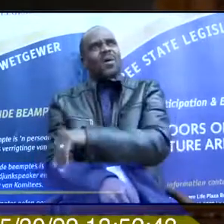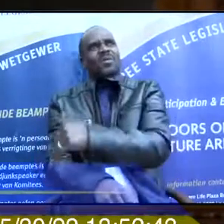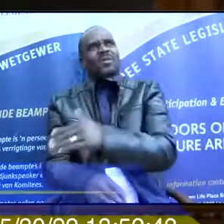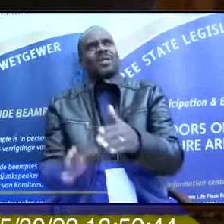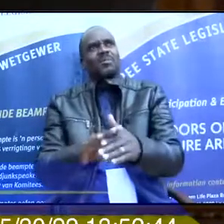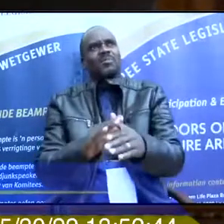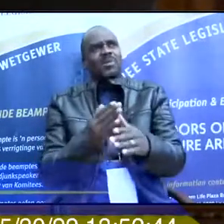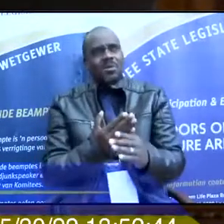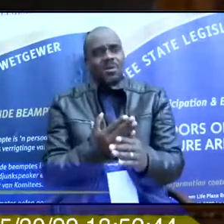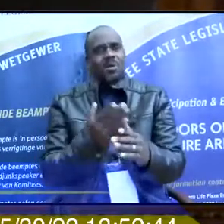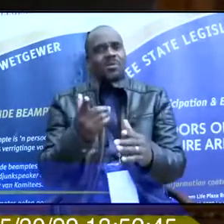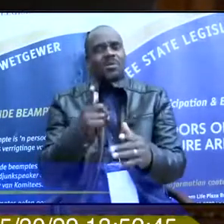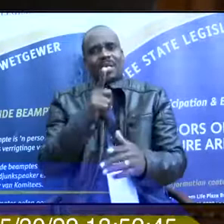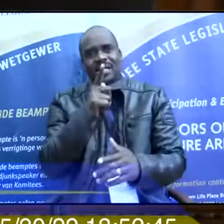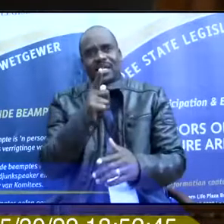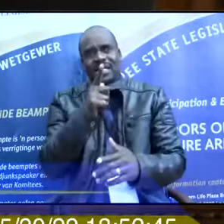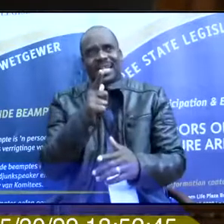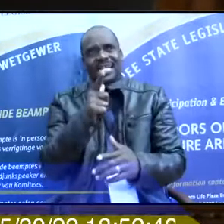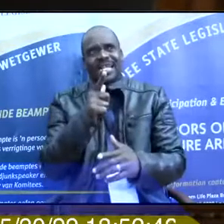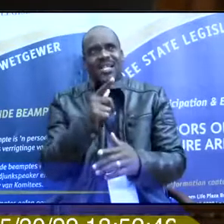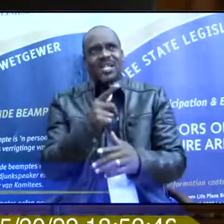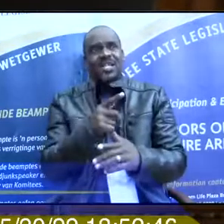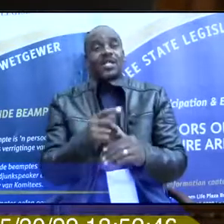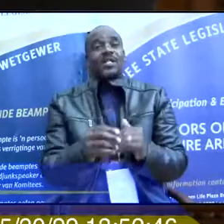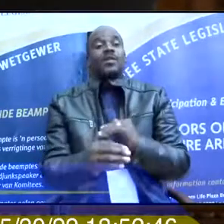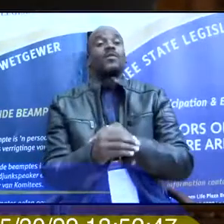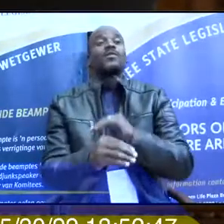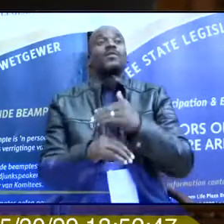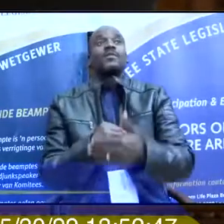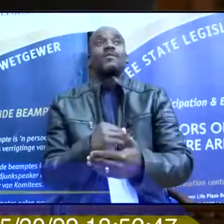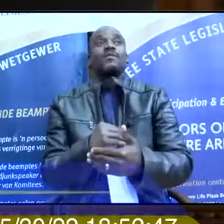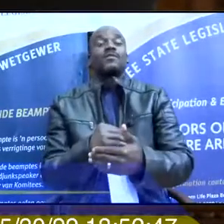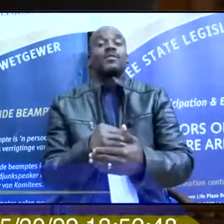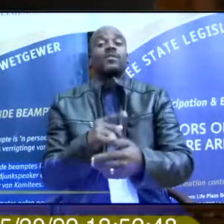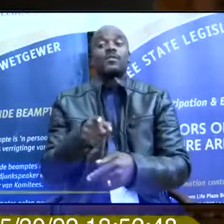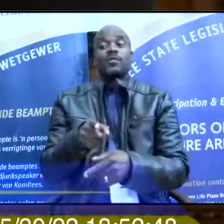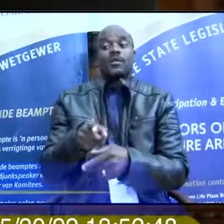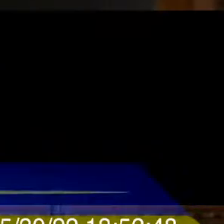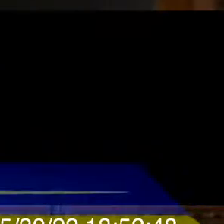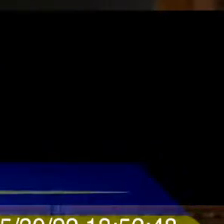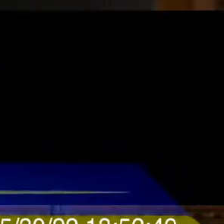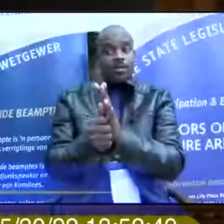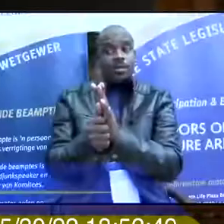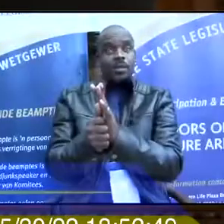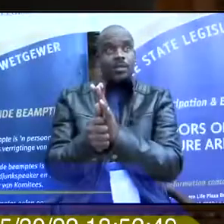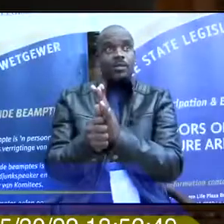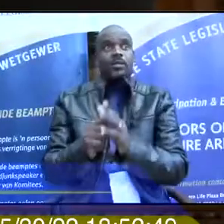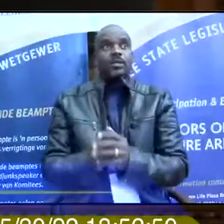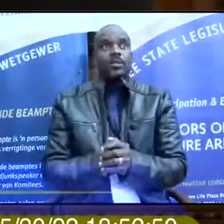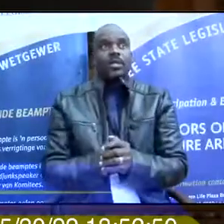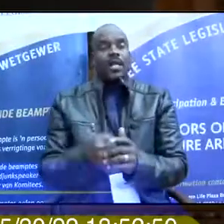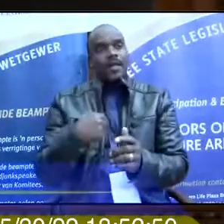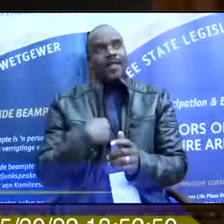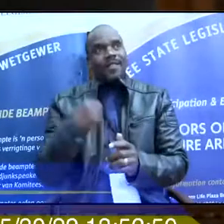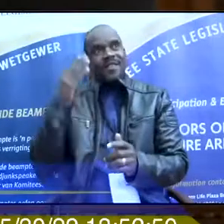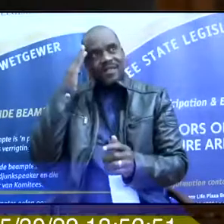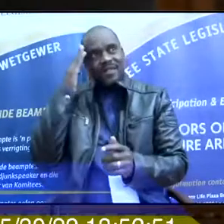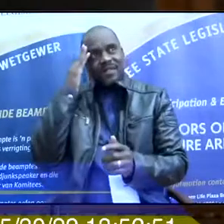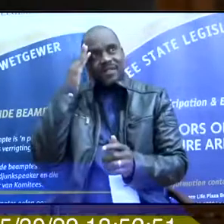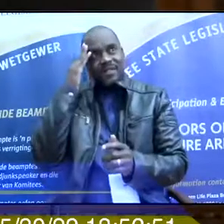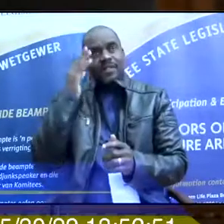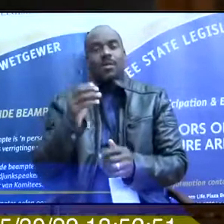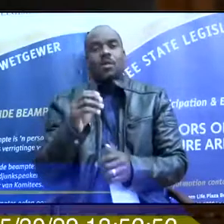it's also talking to the safety of those particular security officers i know that south african